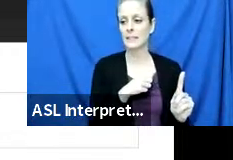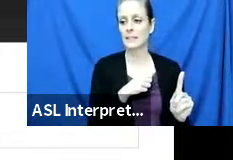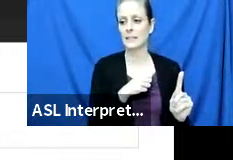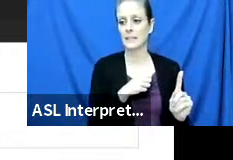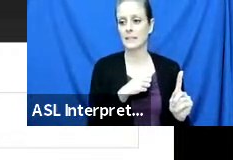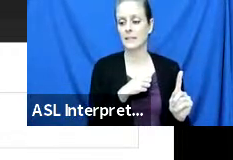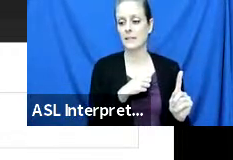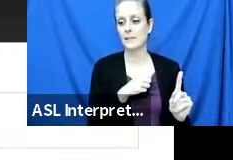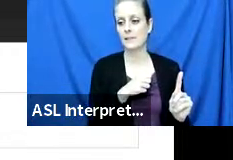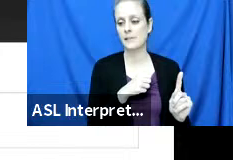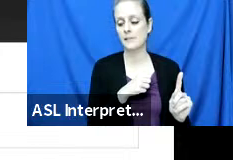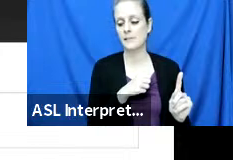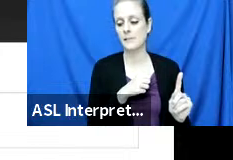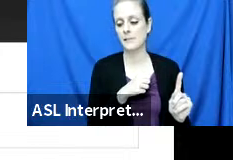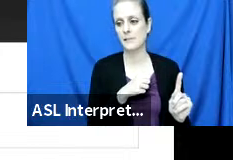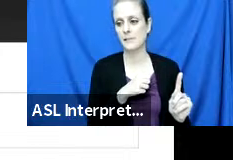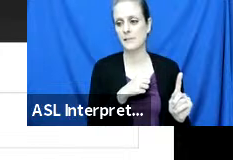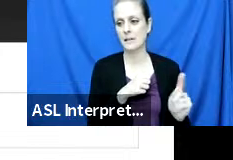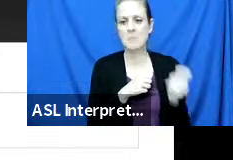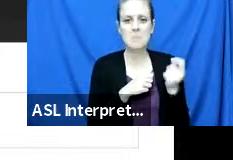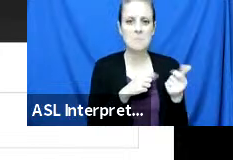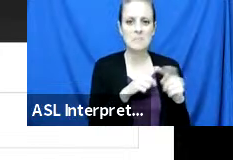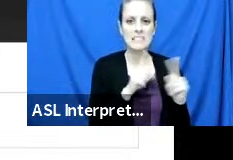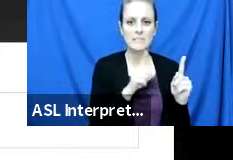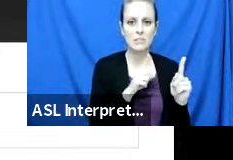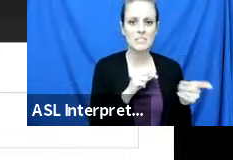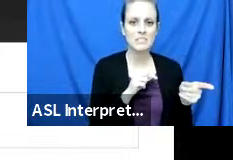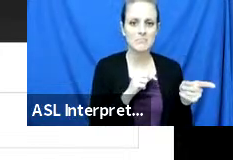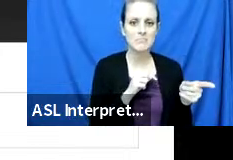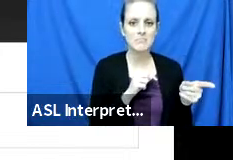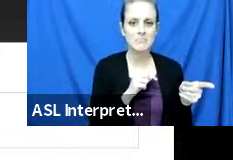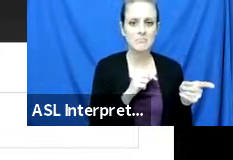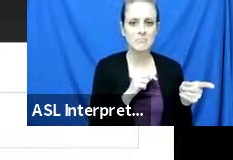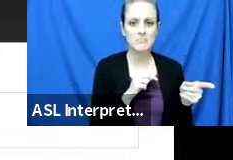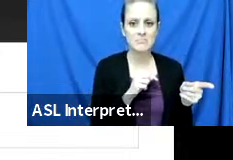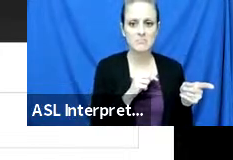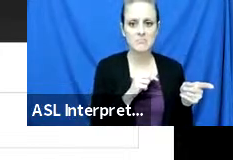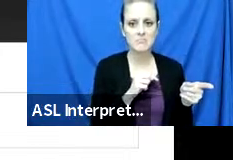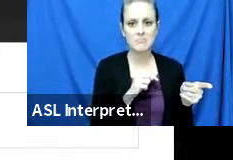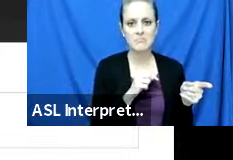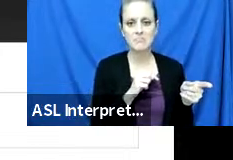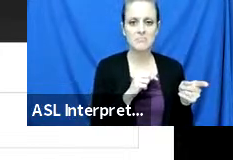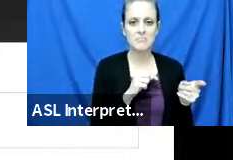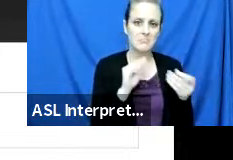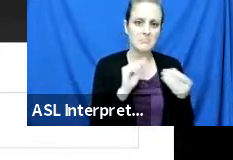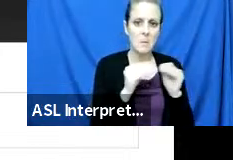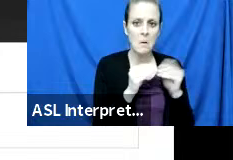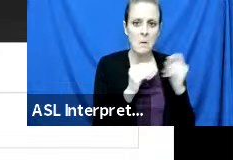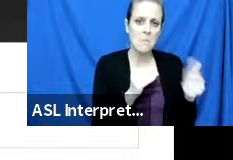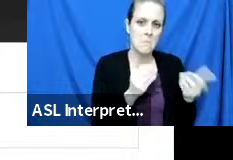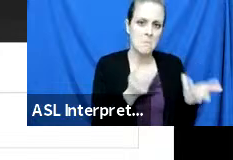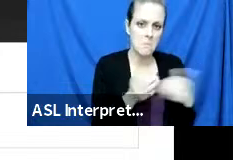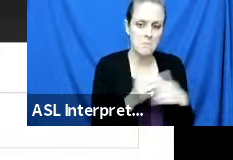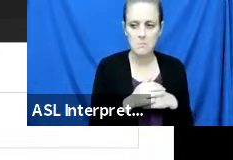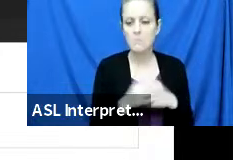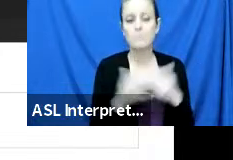that question wasn't very big. It wasn't at least statistically significant.